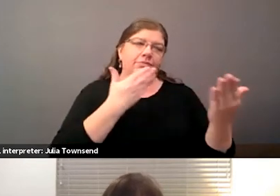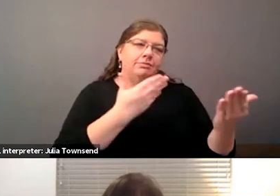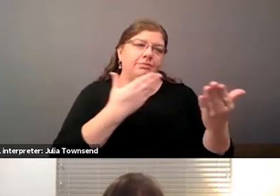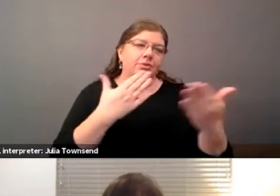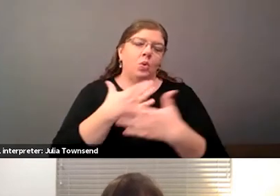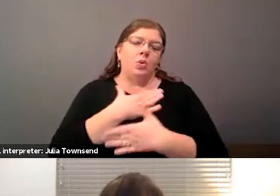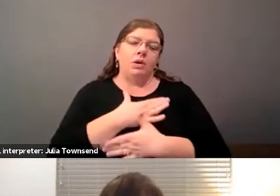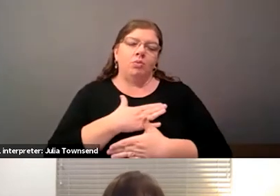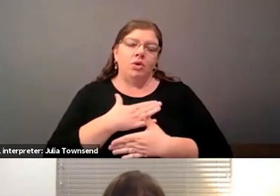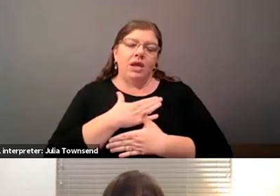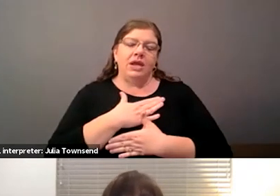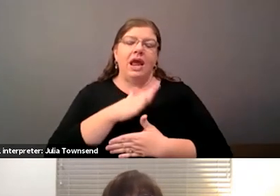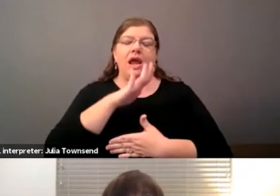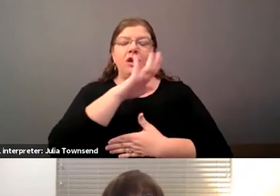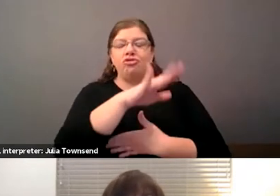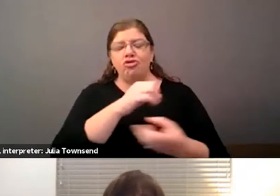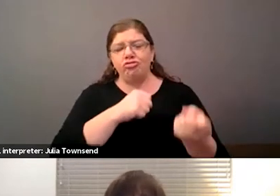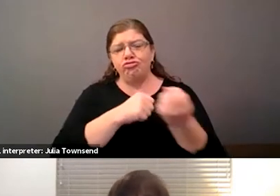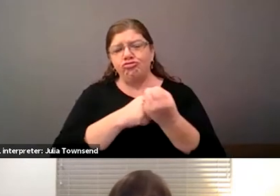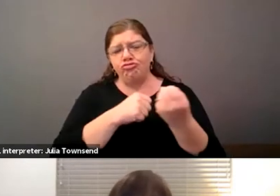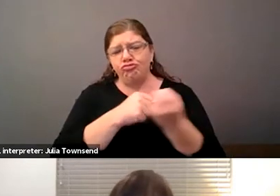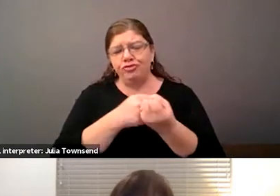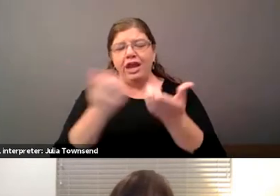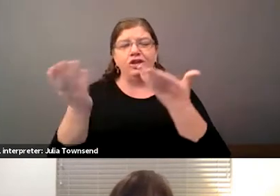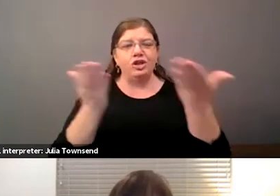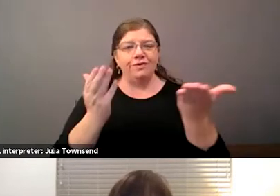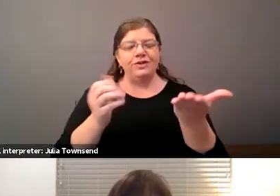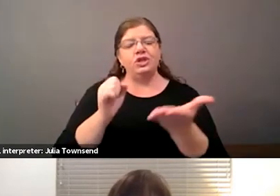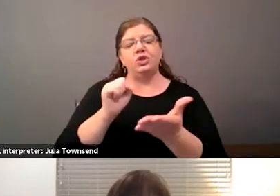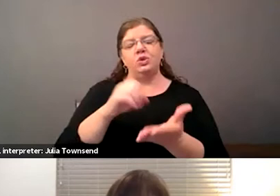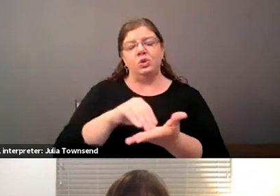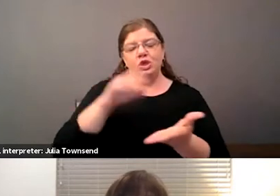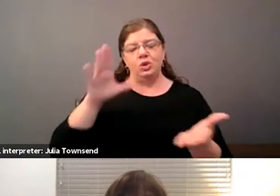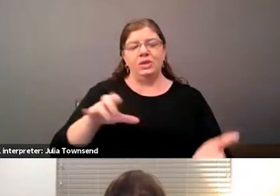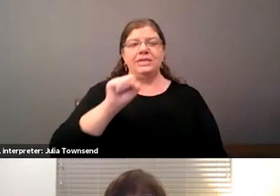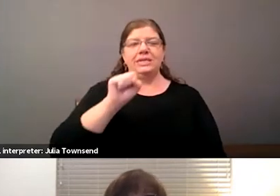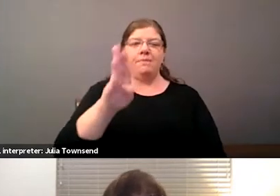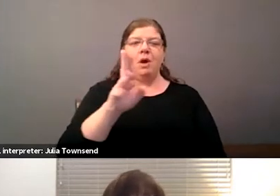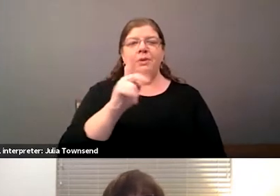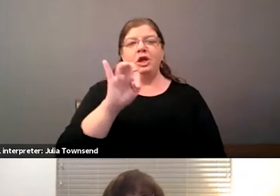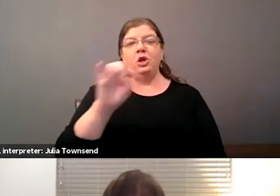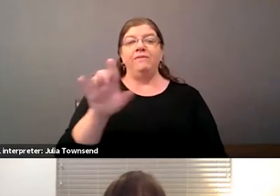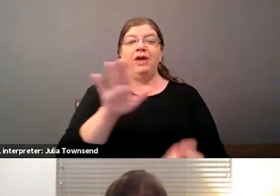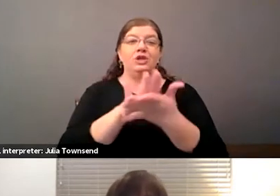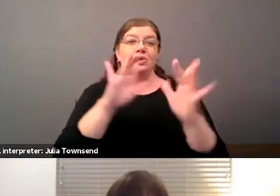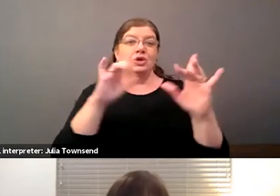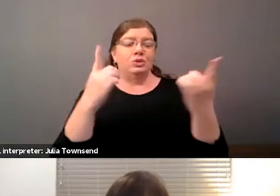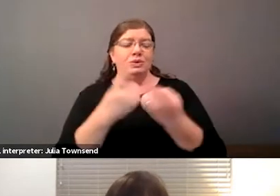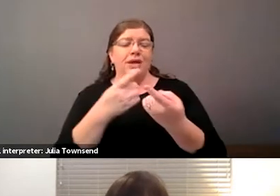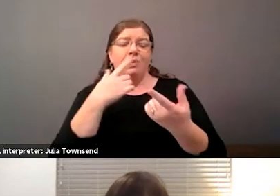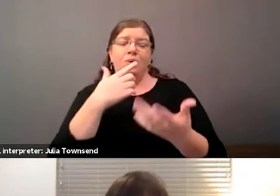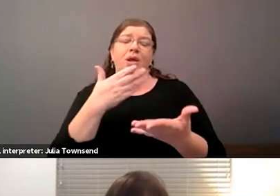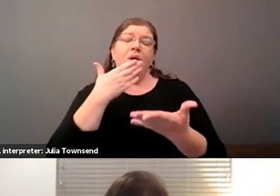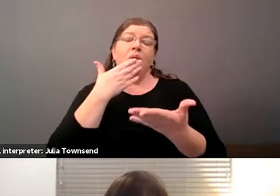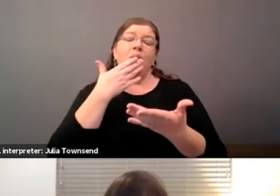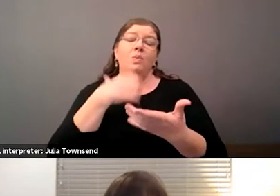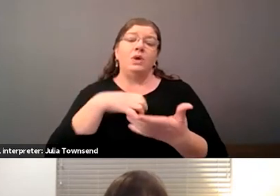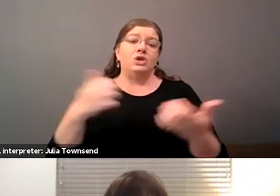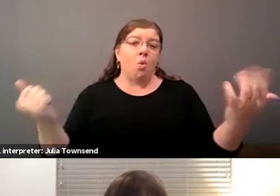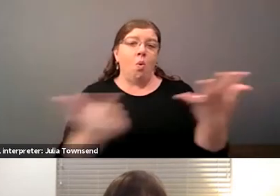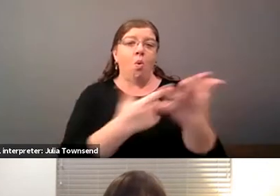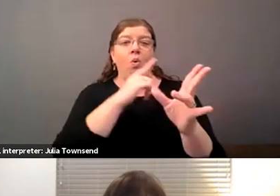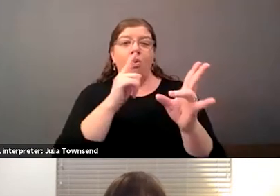dedication and service to the students of santa barbara unified school district and we wish you all the best